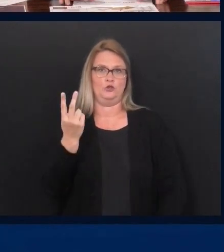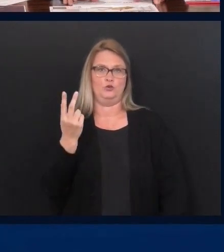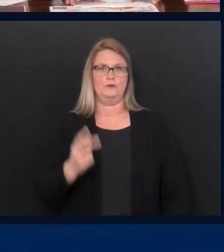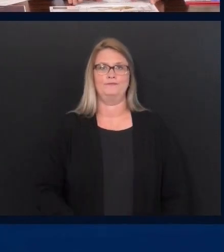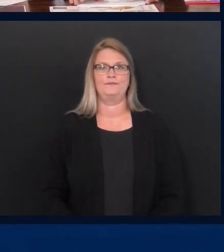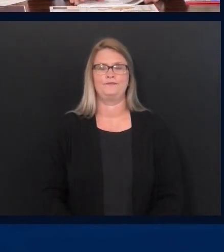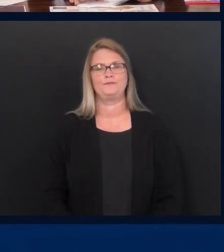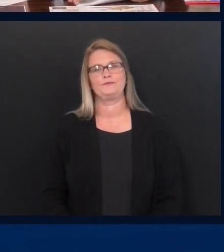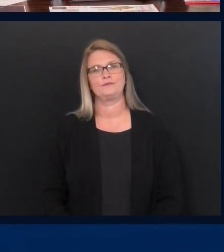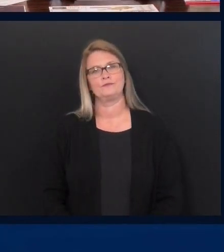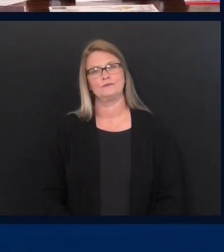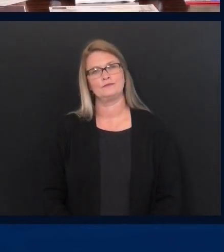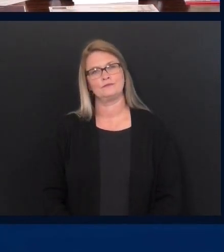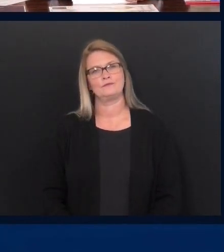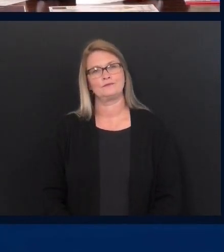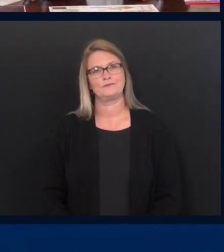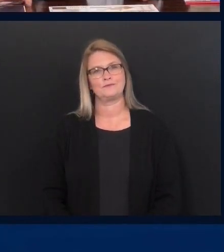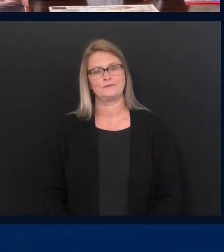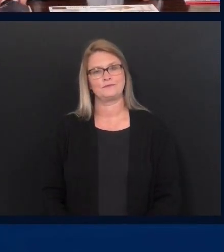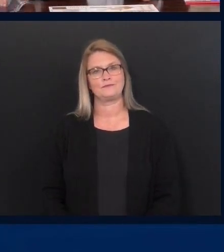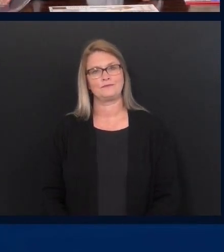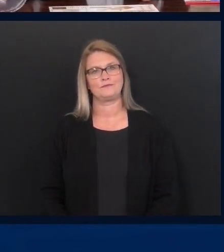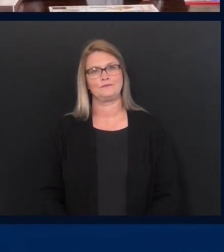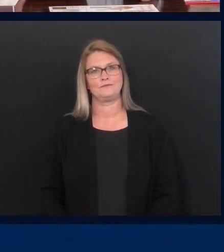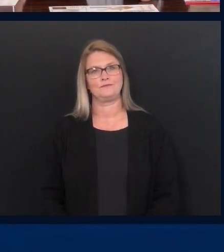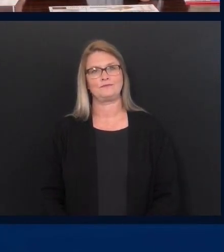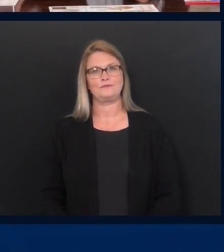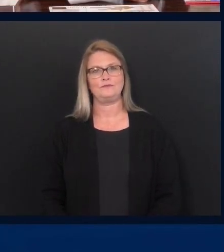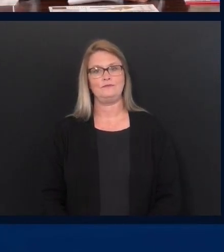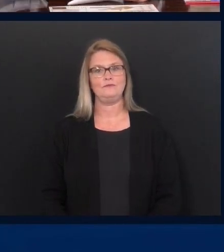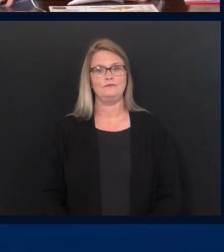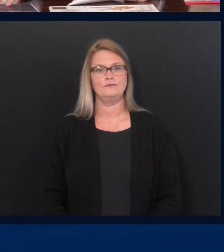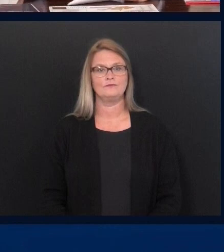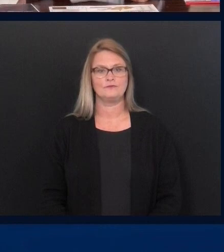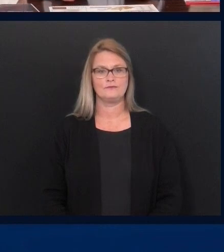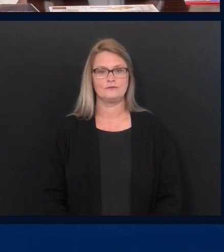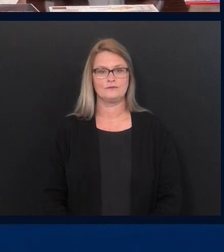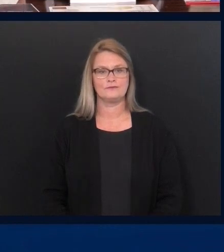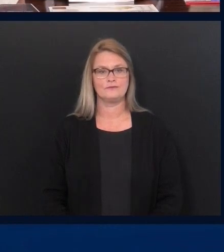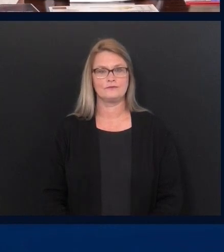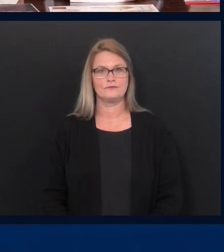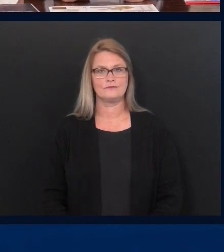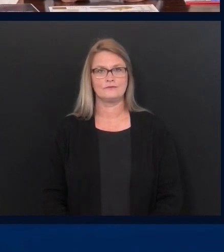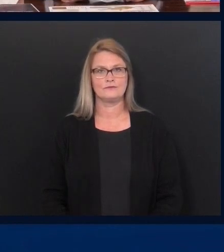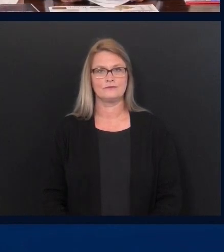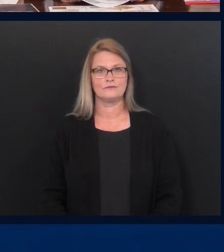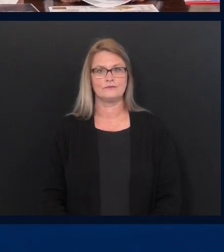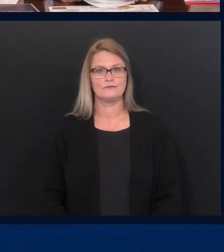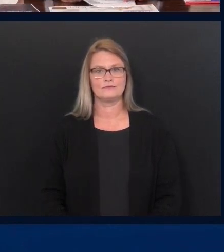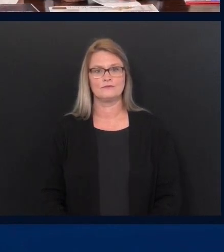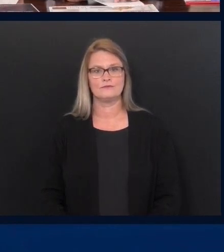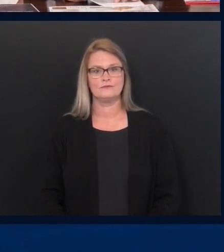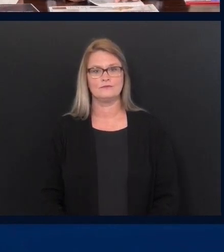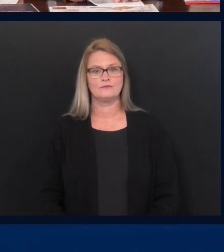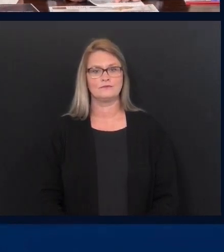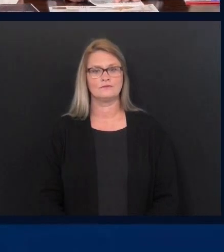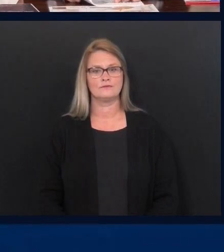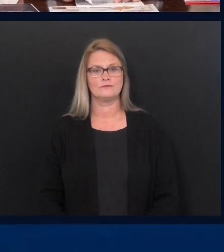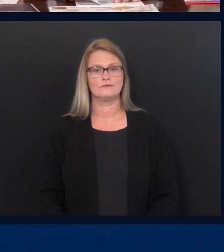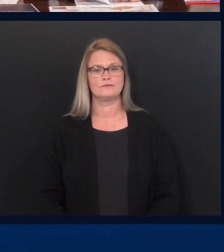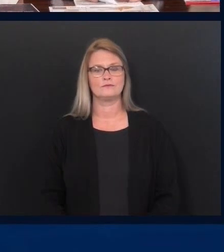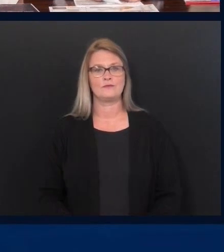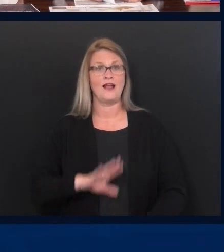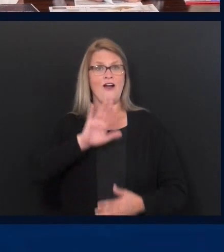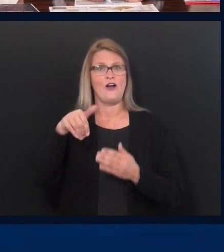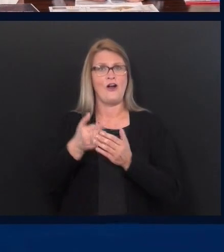Now, these are guidelines that you'll see up on the screen. We're fielding